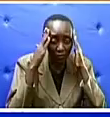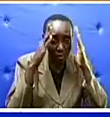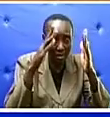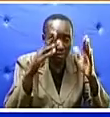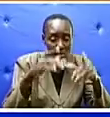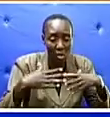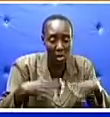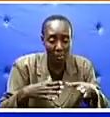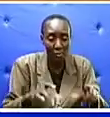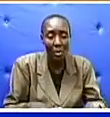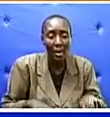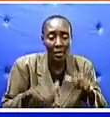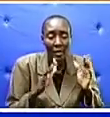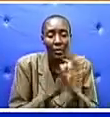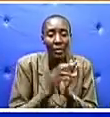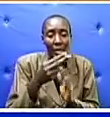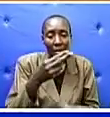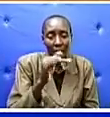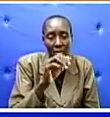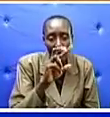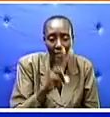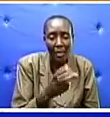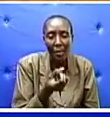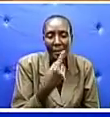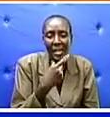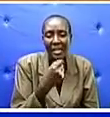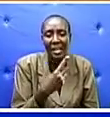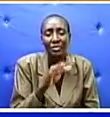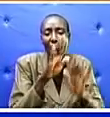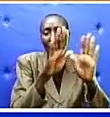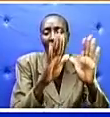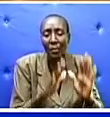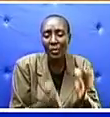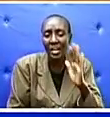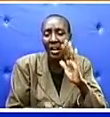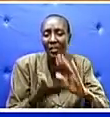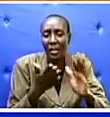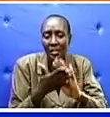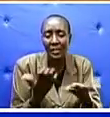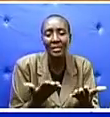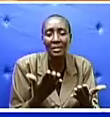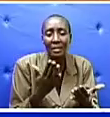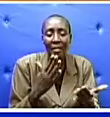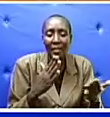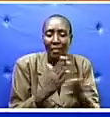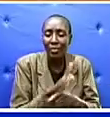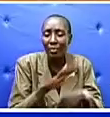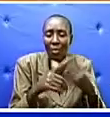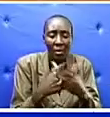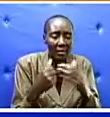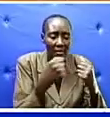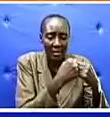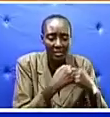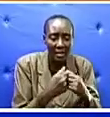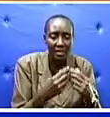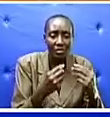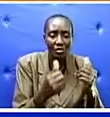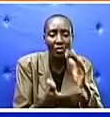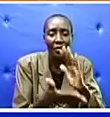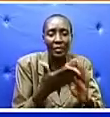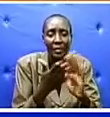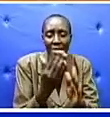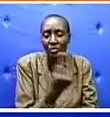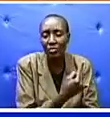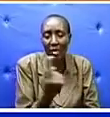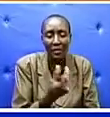HIV? We need our medications mm-hmm. as soon as possible. Whatever issues, whatever the wrangles are, they need to sort it out so that everybody gets